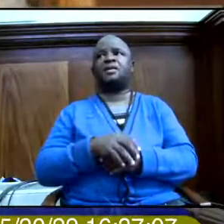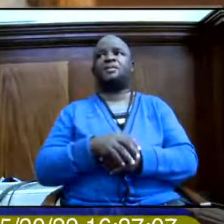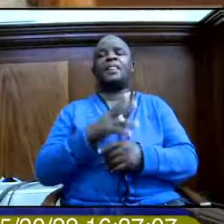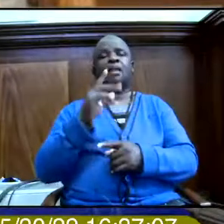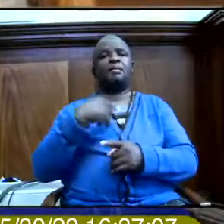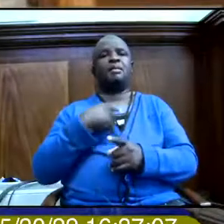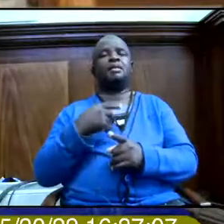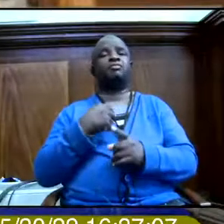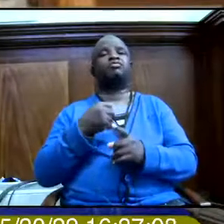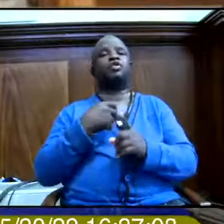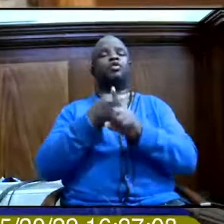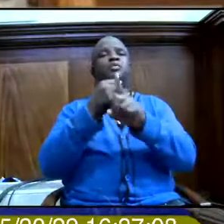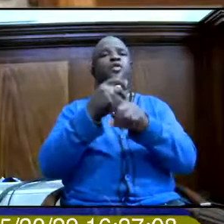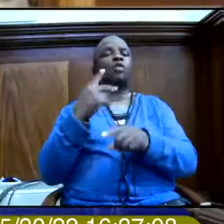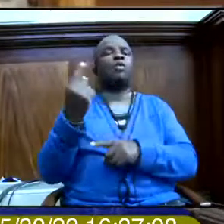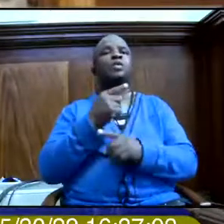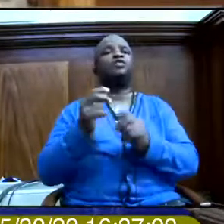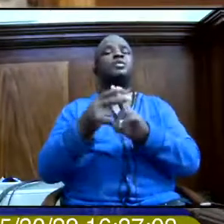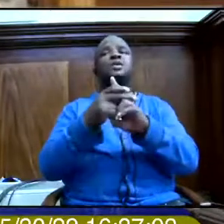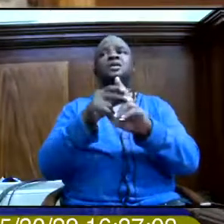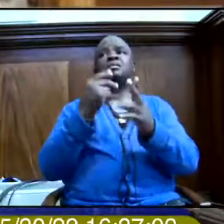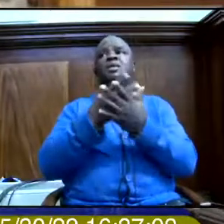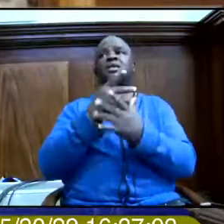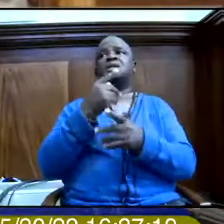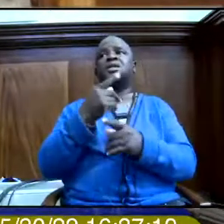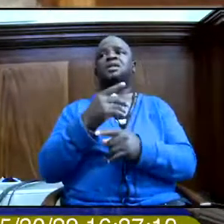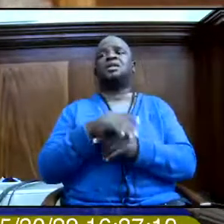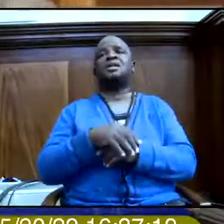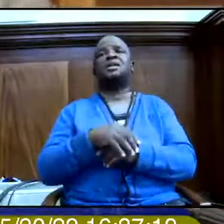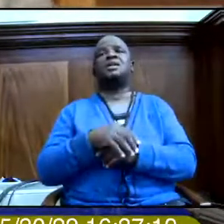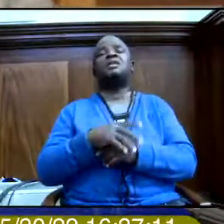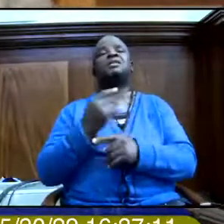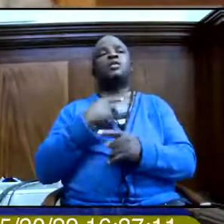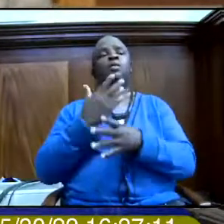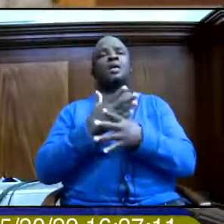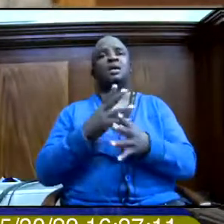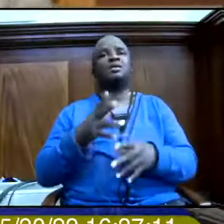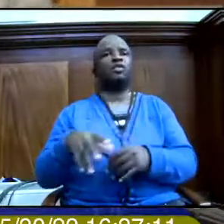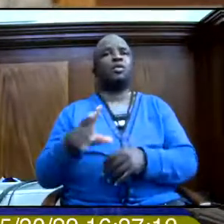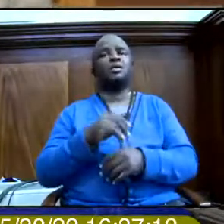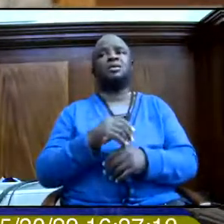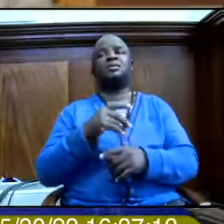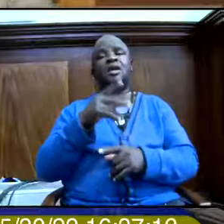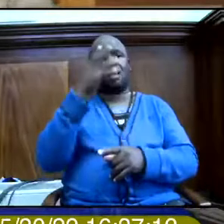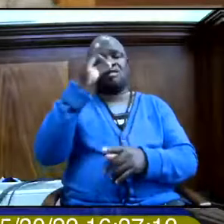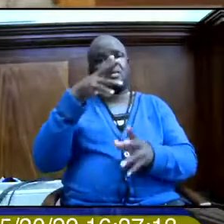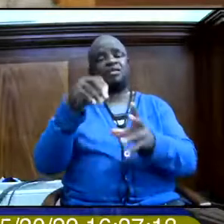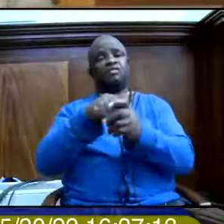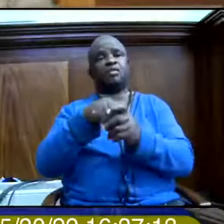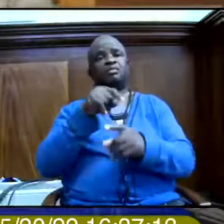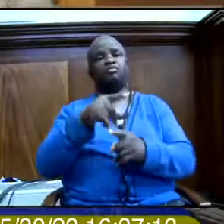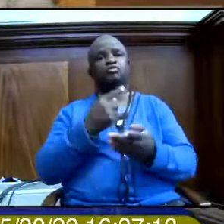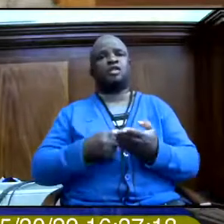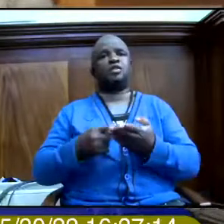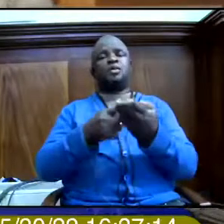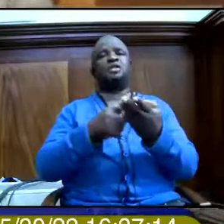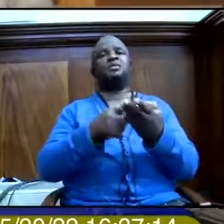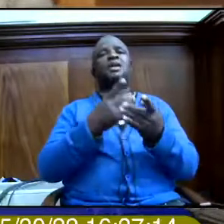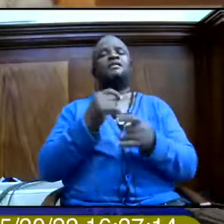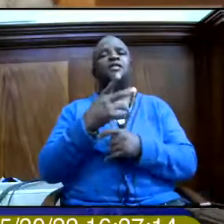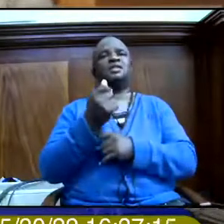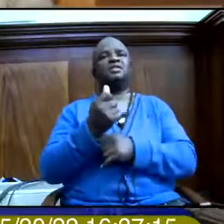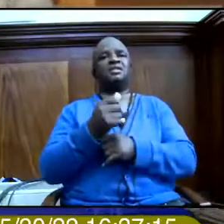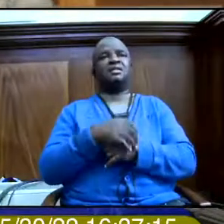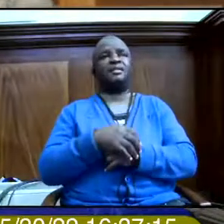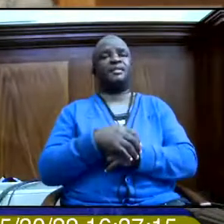unions the government included i mean all the employers the government included to negotiate in monetary